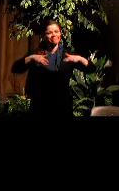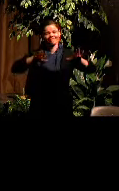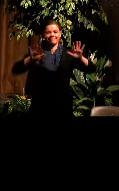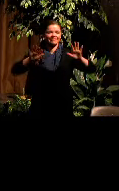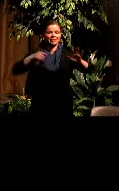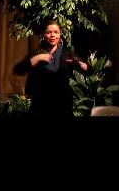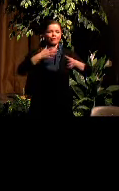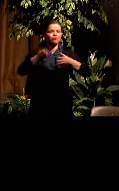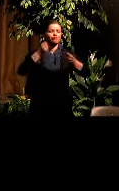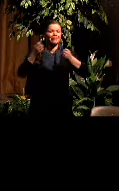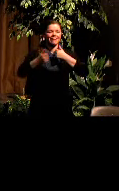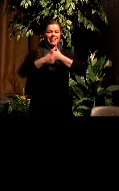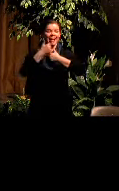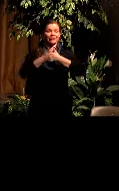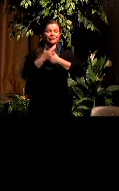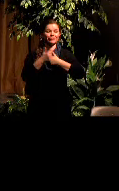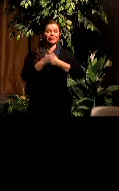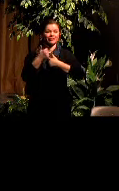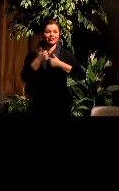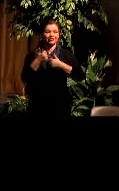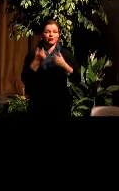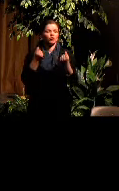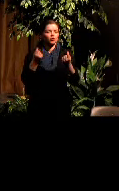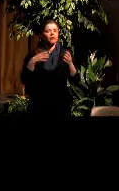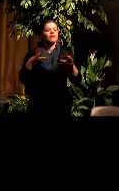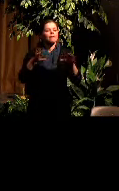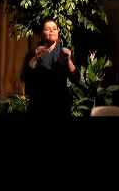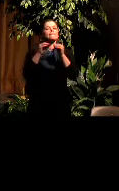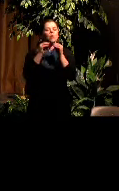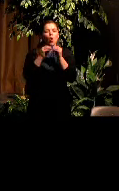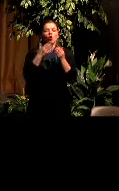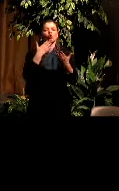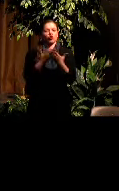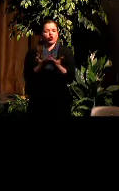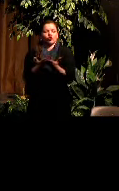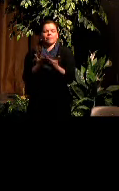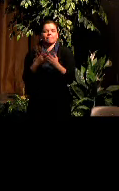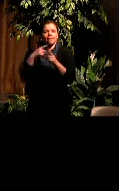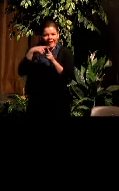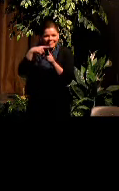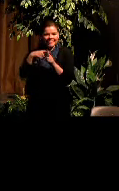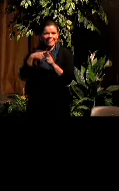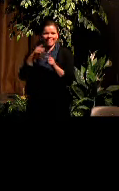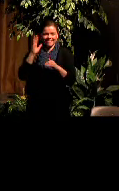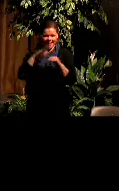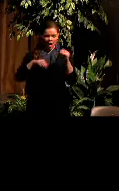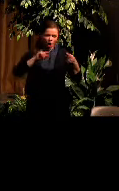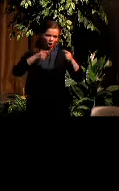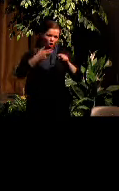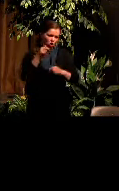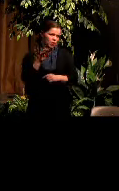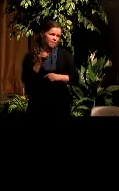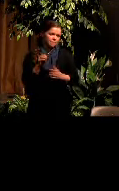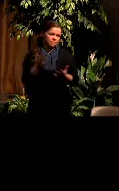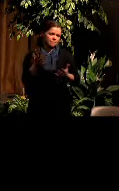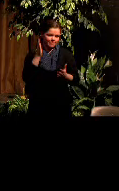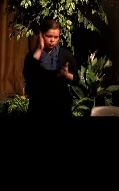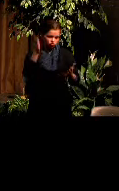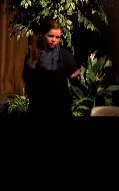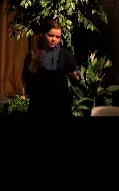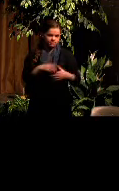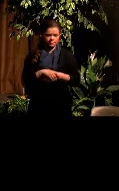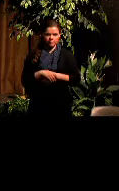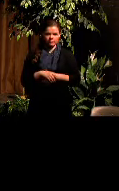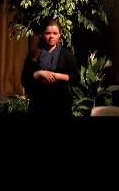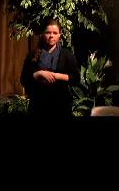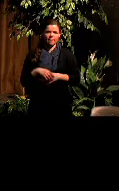threats, it's probably going to do more good than any harm that we might do in the future. I'm not talking about rewilding and bringing back the